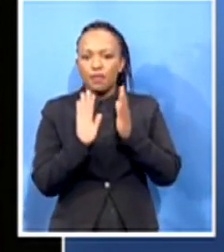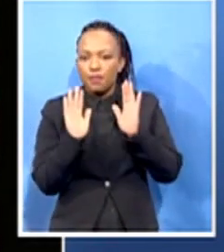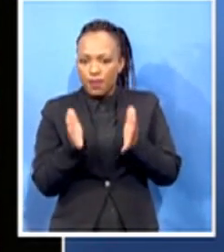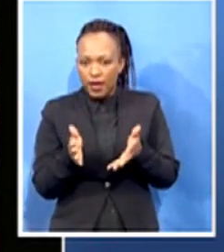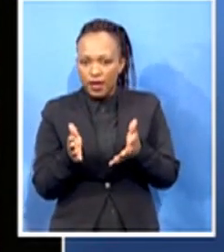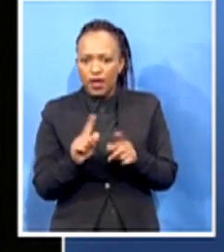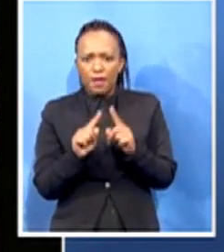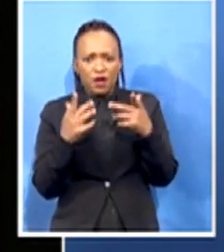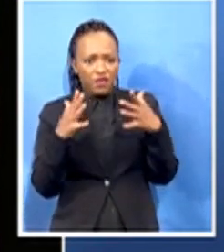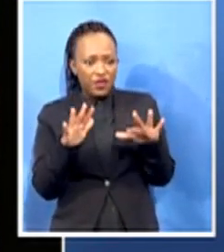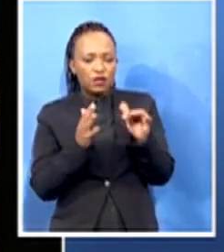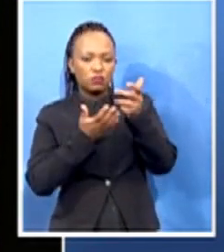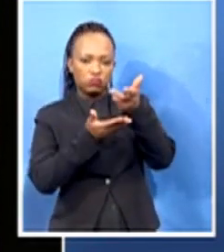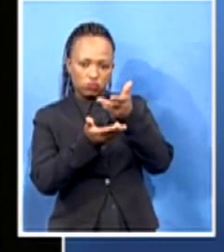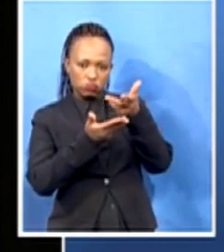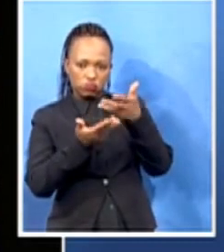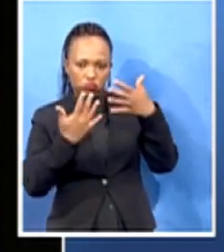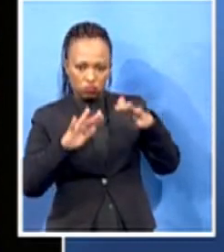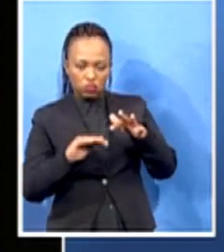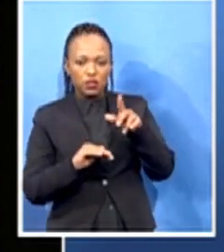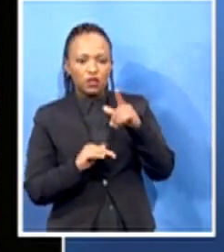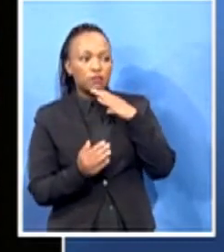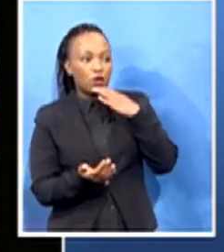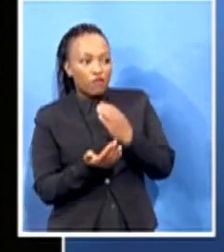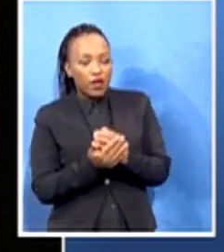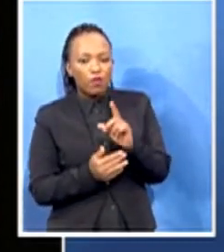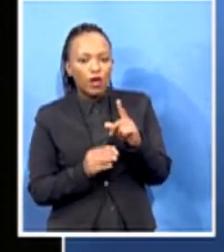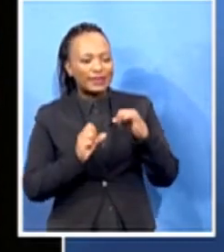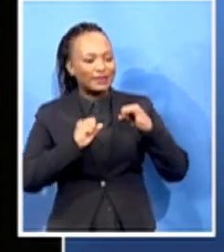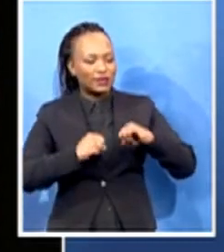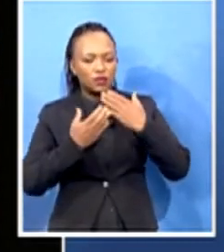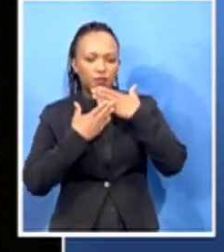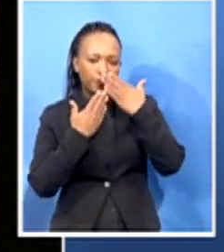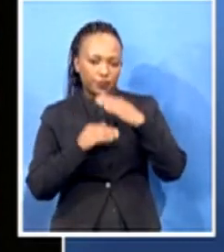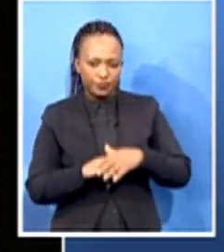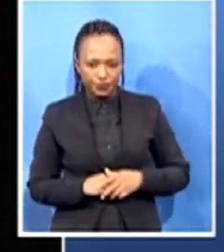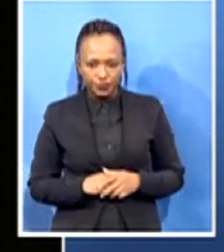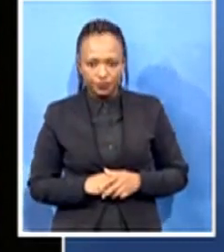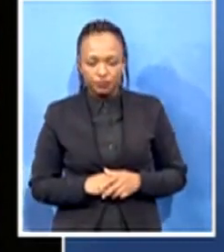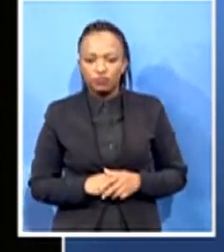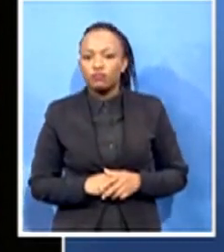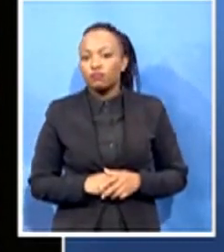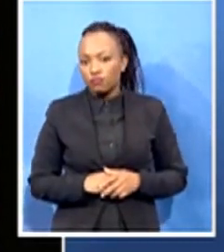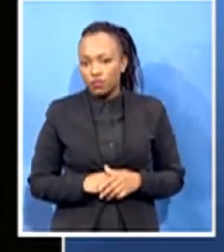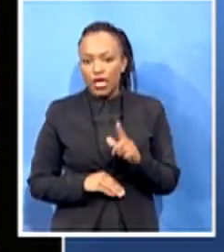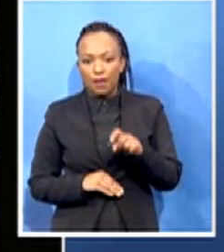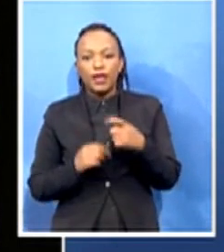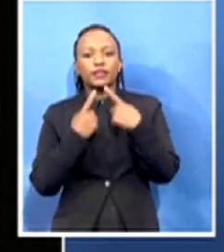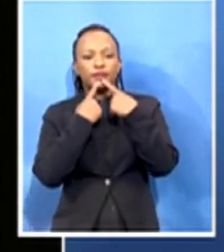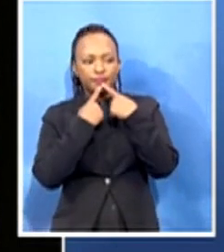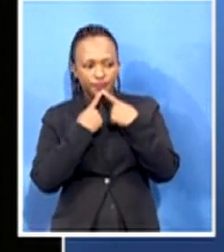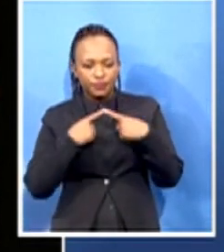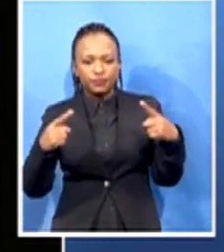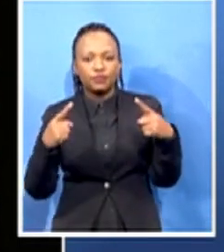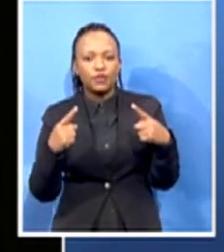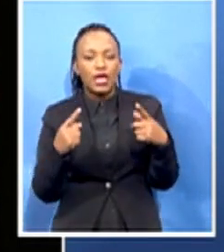that we did not agree. And I must put it very clear that we do not have any choice.